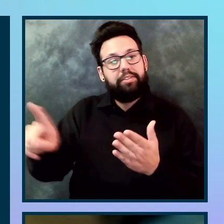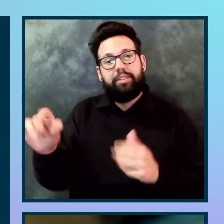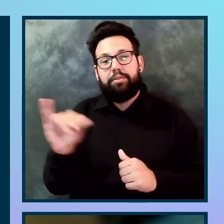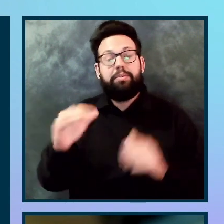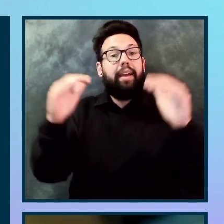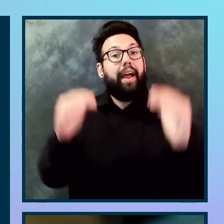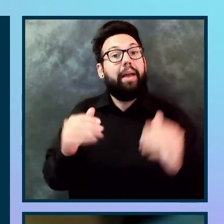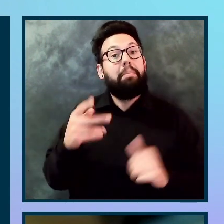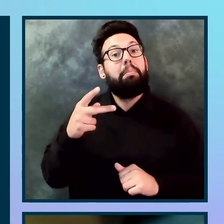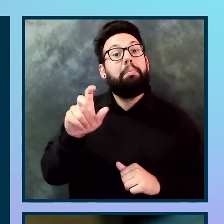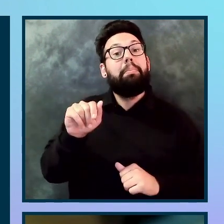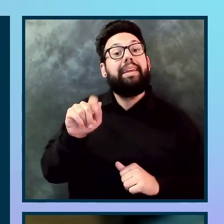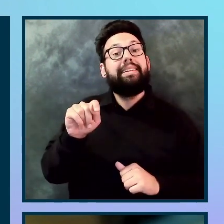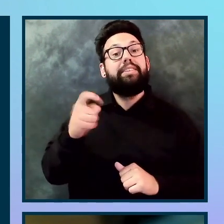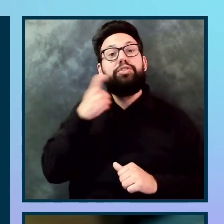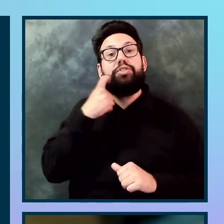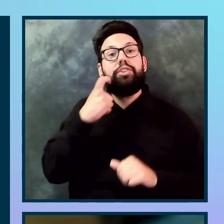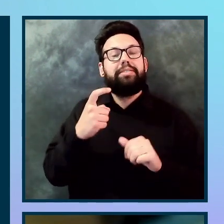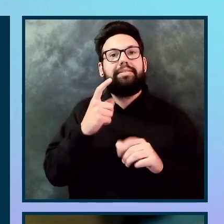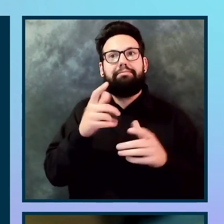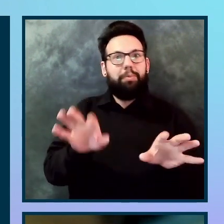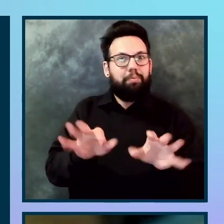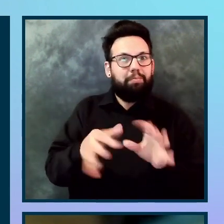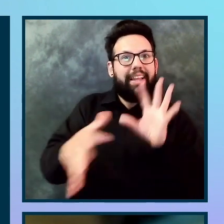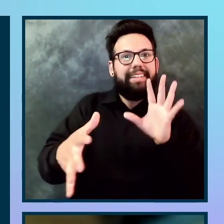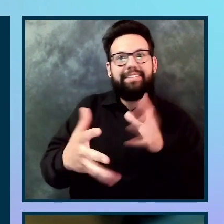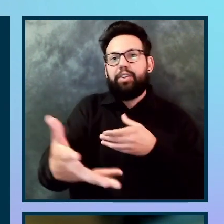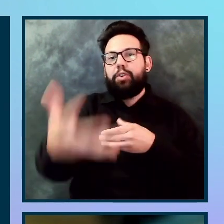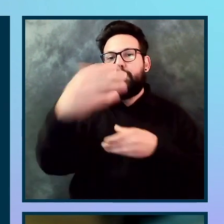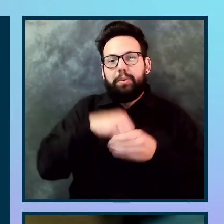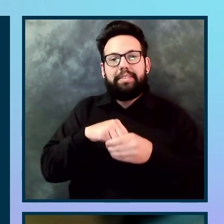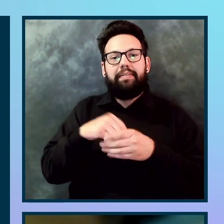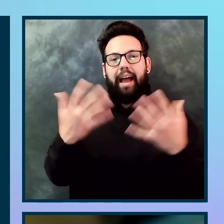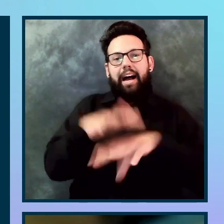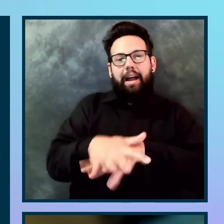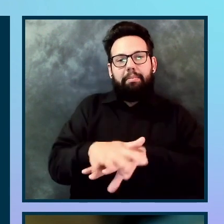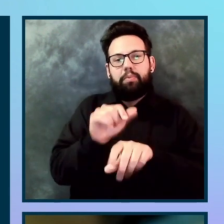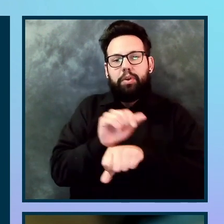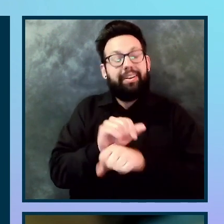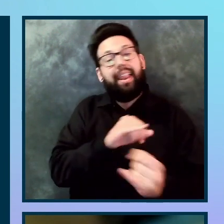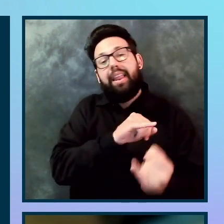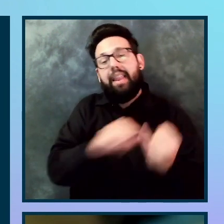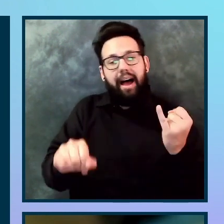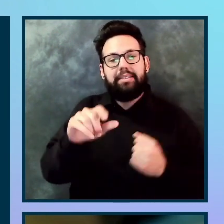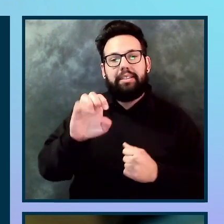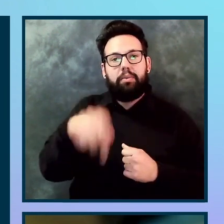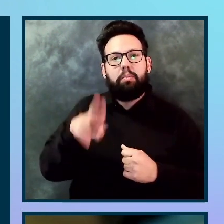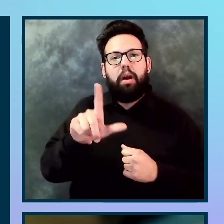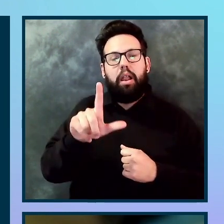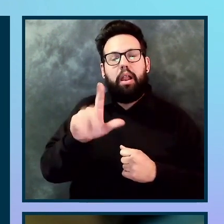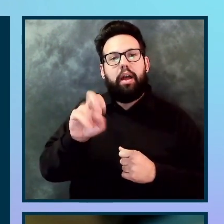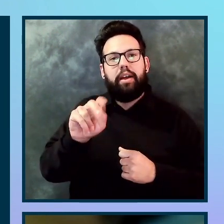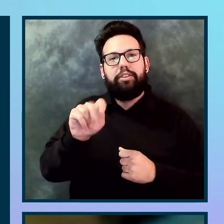released their Inclusive Hybrid Work Toolkit, and Equal Entry, who's been doing a lot of work on blogging things with people